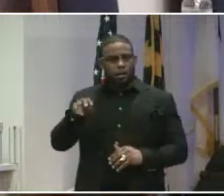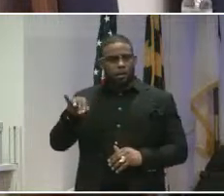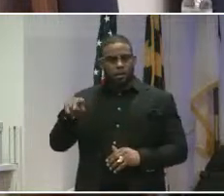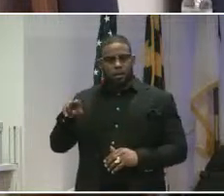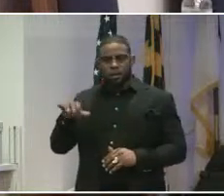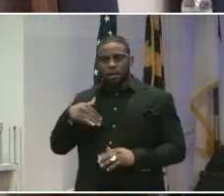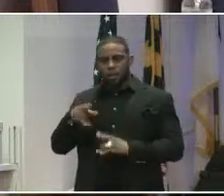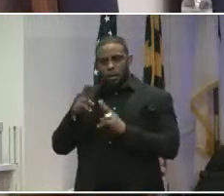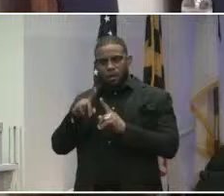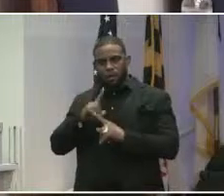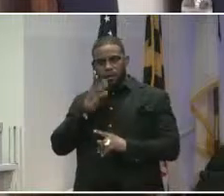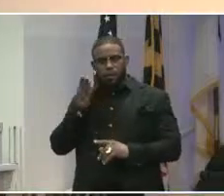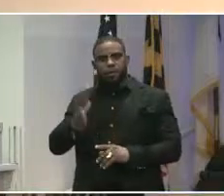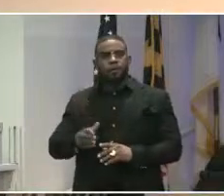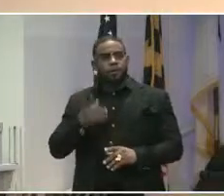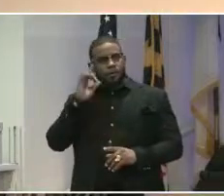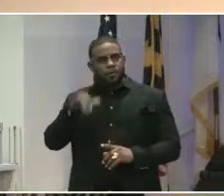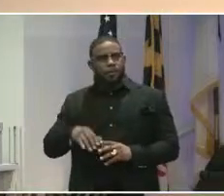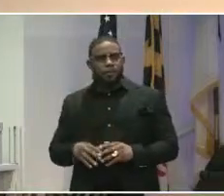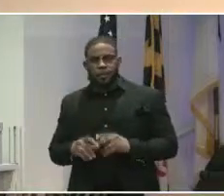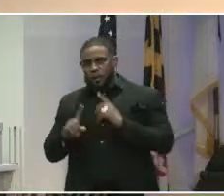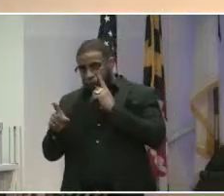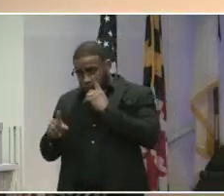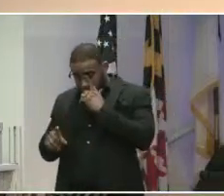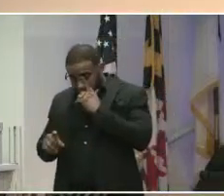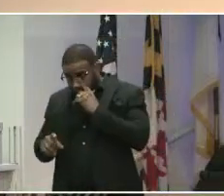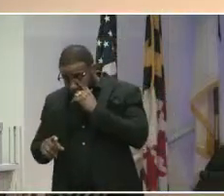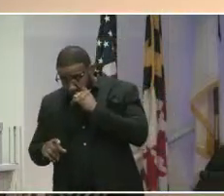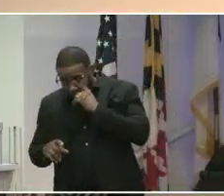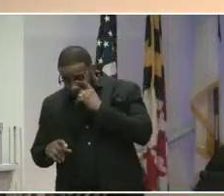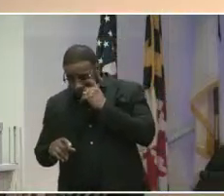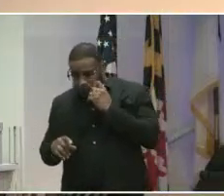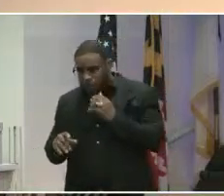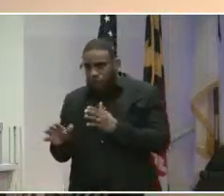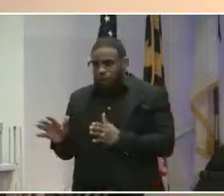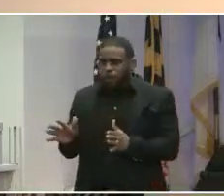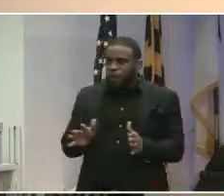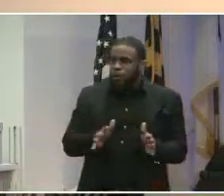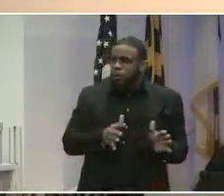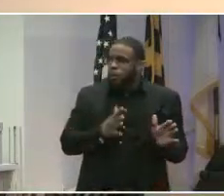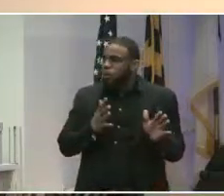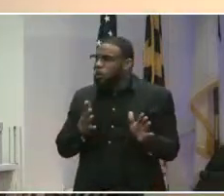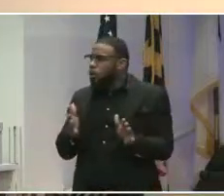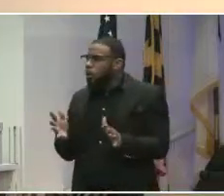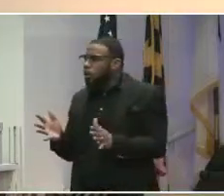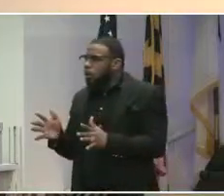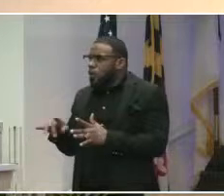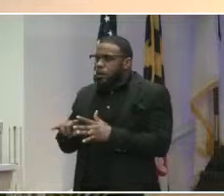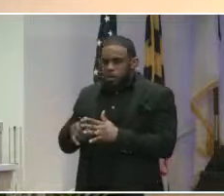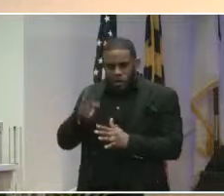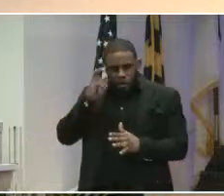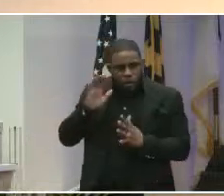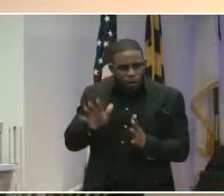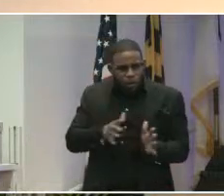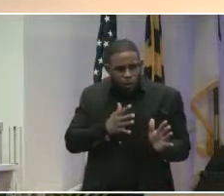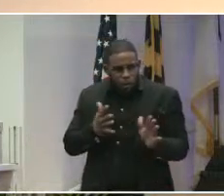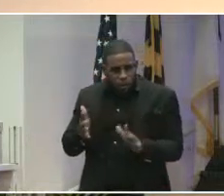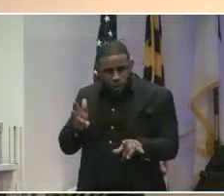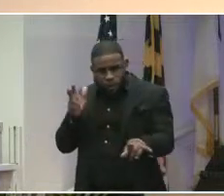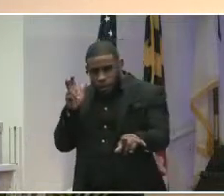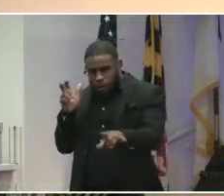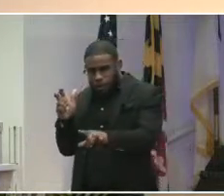And so I was honored to be there for that. But the winds begin to blow. Y'all heard the winds?